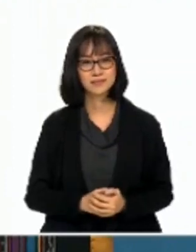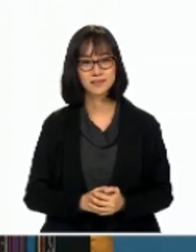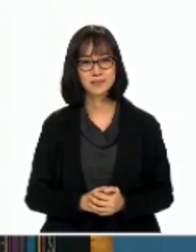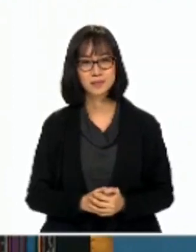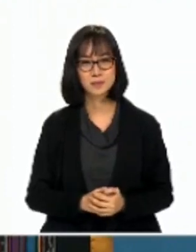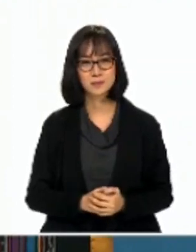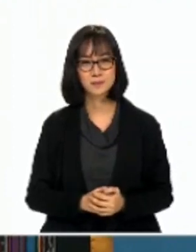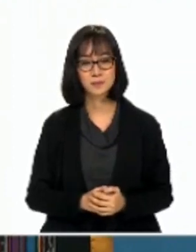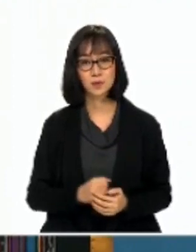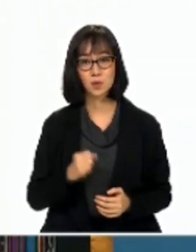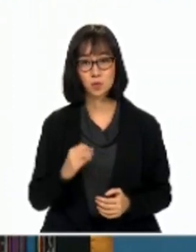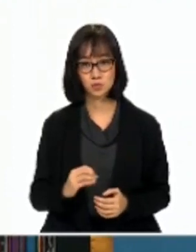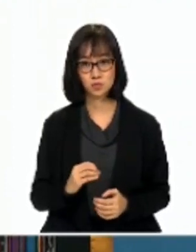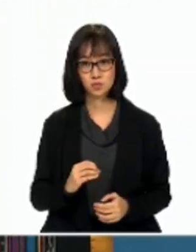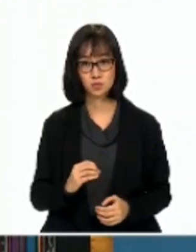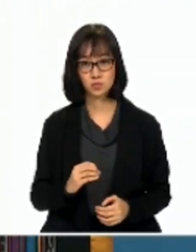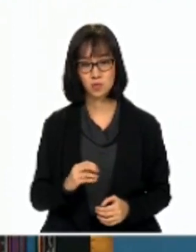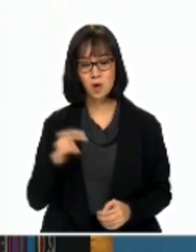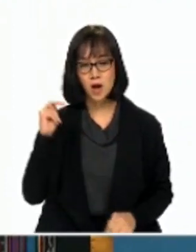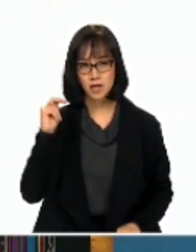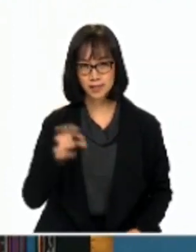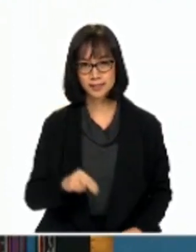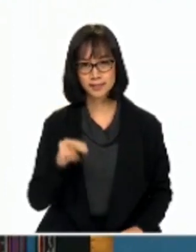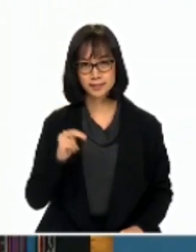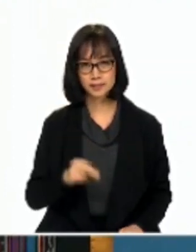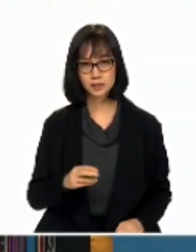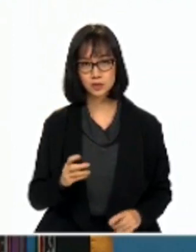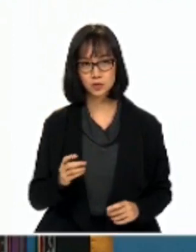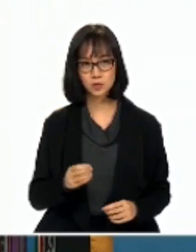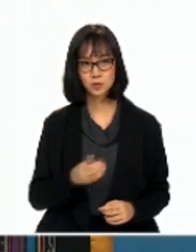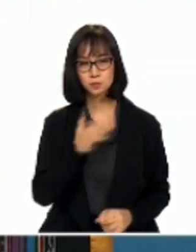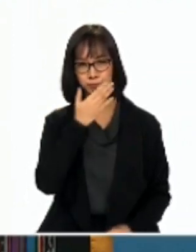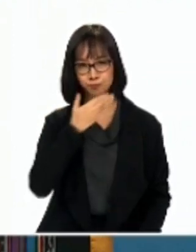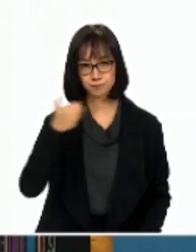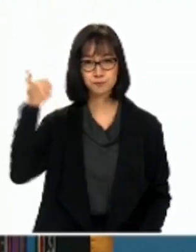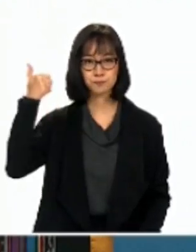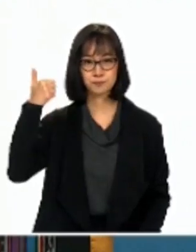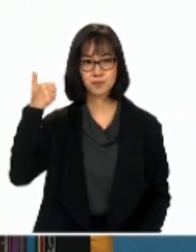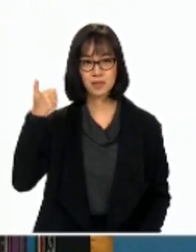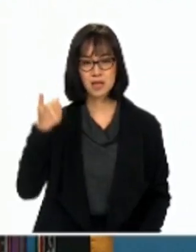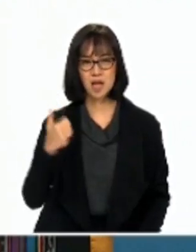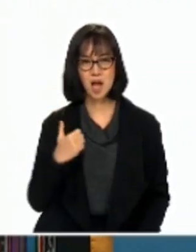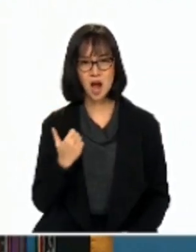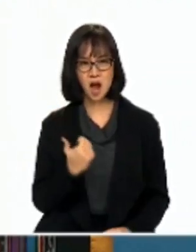So we have to do better than this, because there are other cities which are